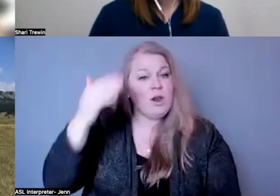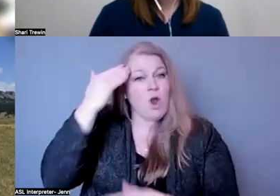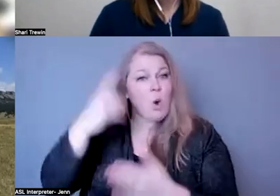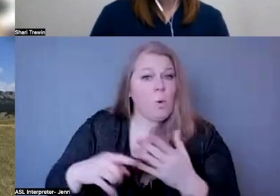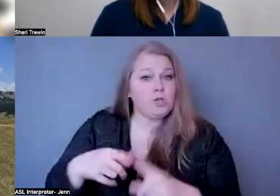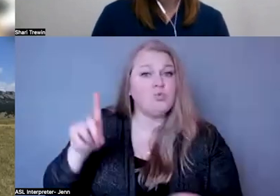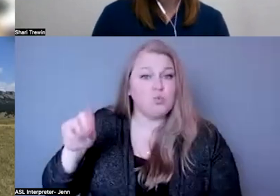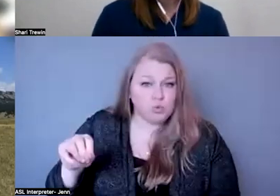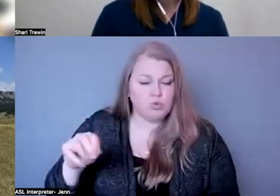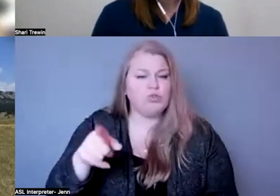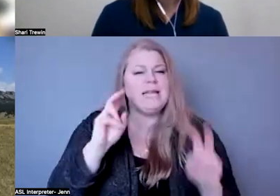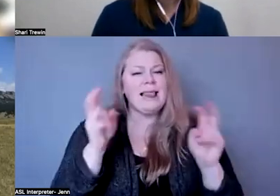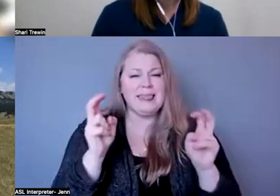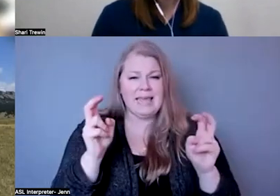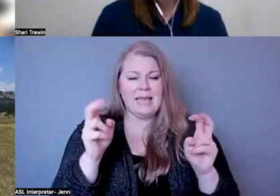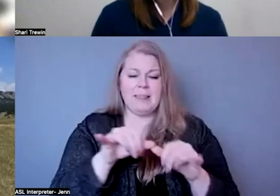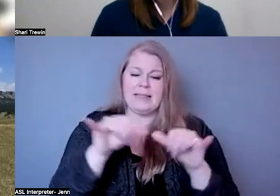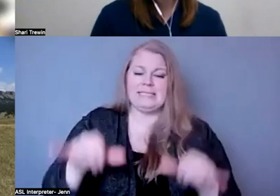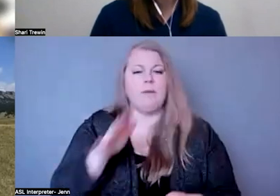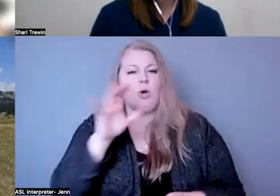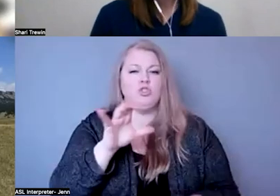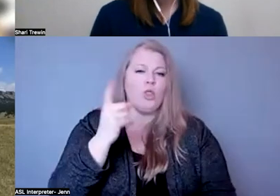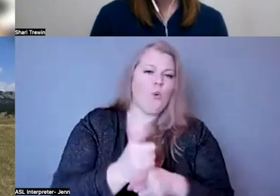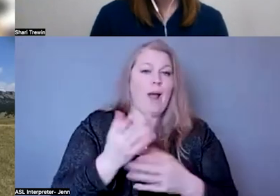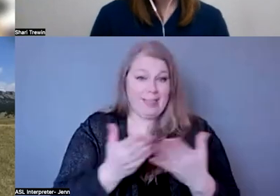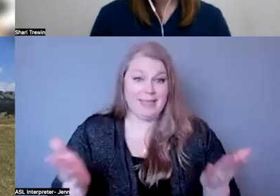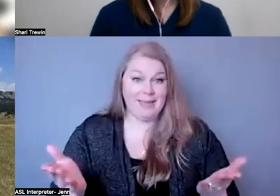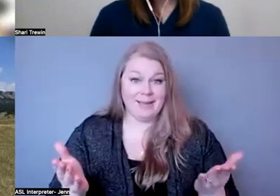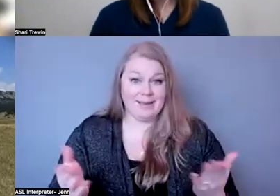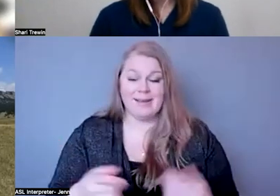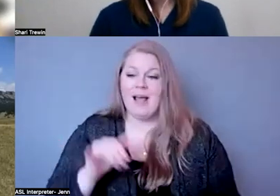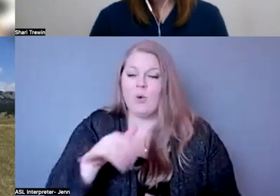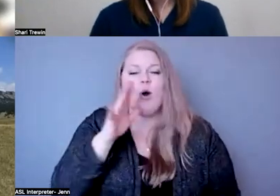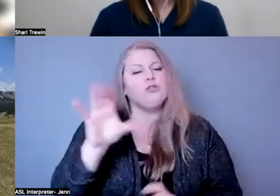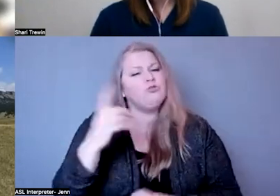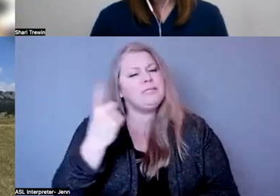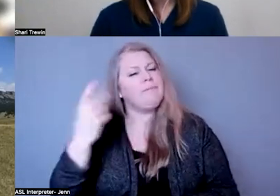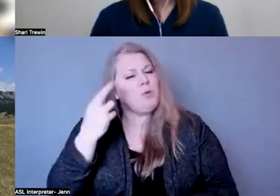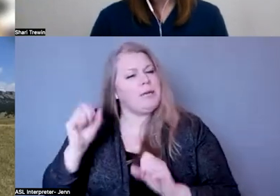this theme that the system will do the right thing, right? Or it will do something reasonable. And